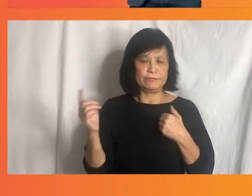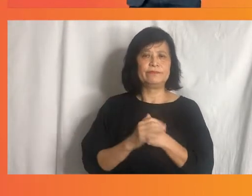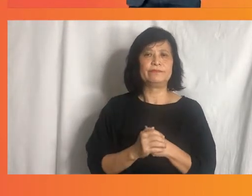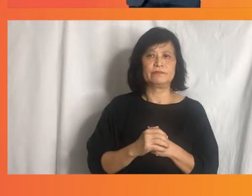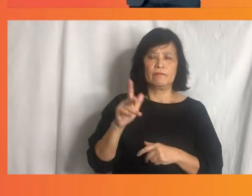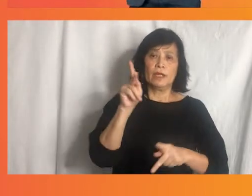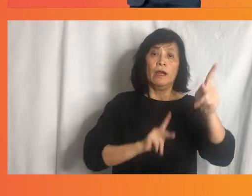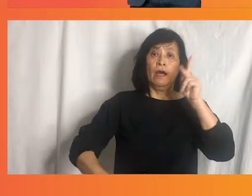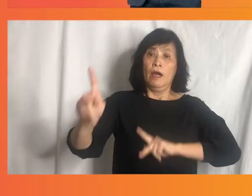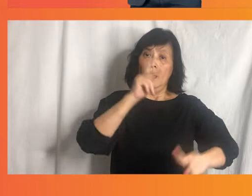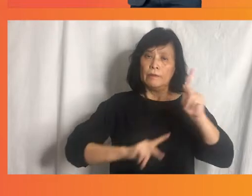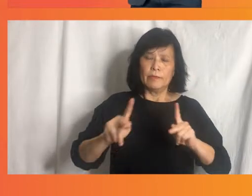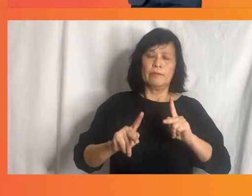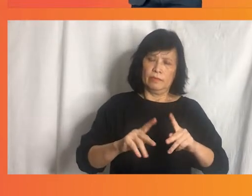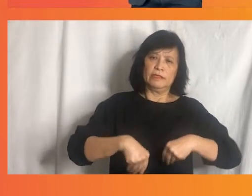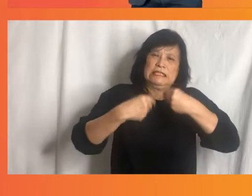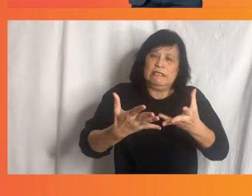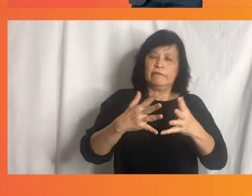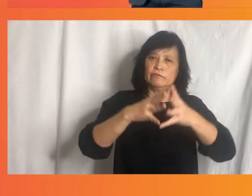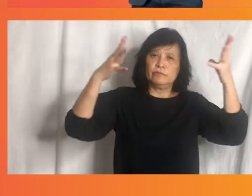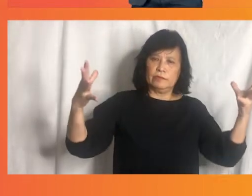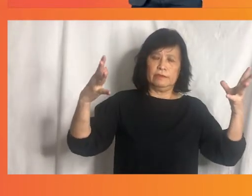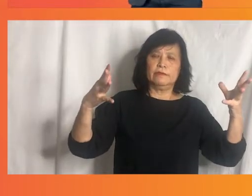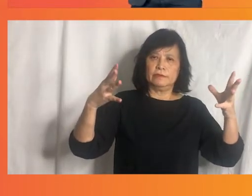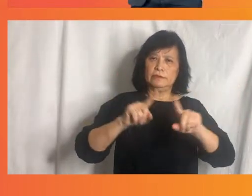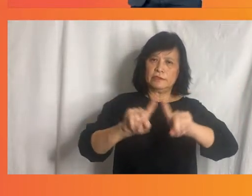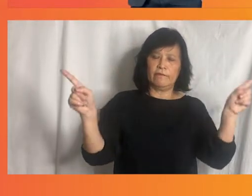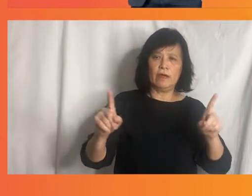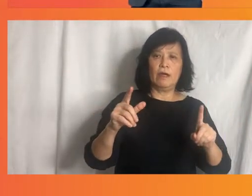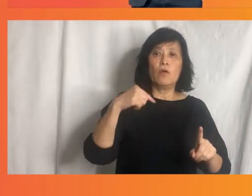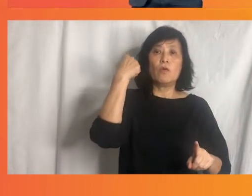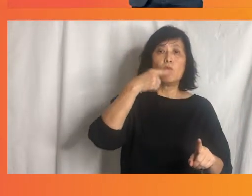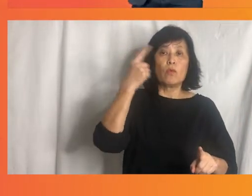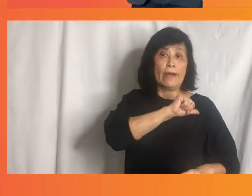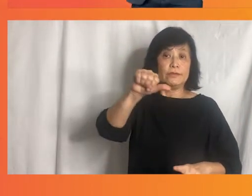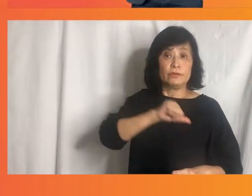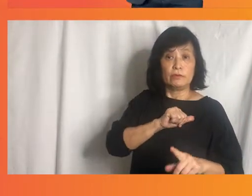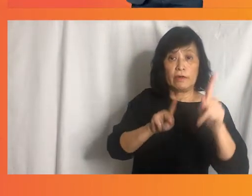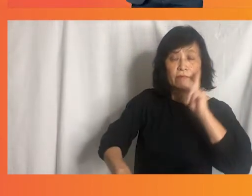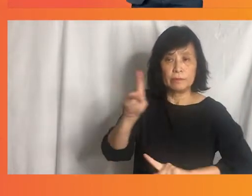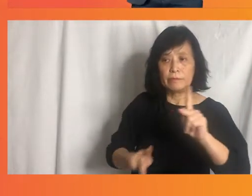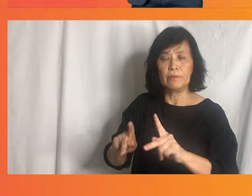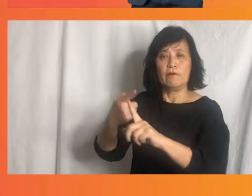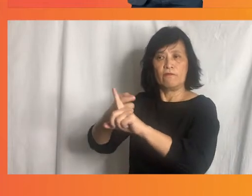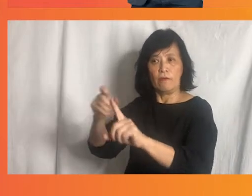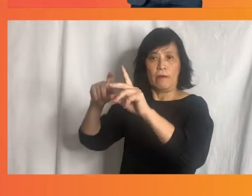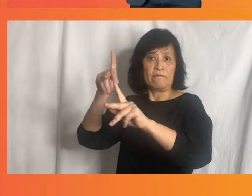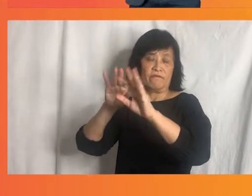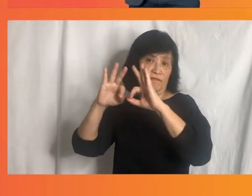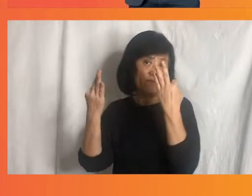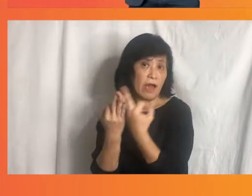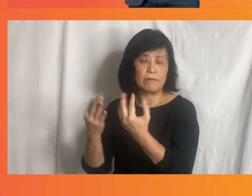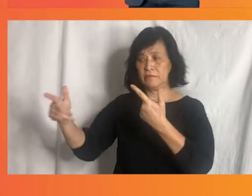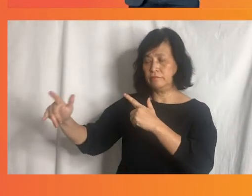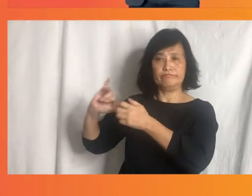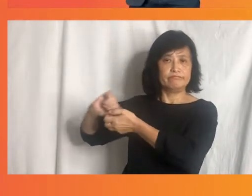People make a huge difference. The attitudes of people close to the child with disabilities, from families to peers to